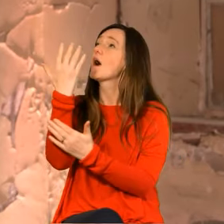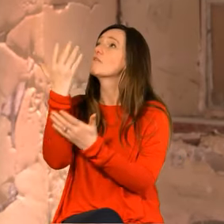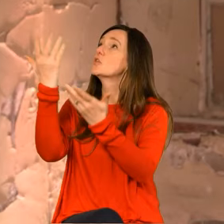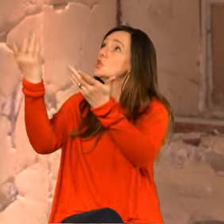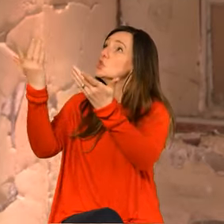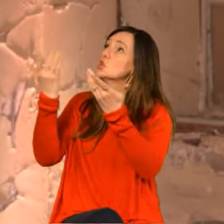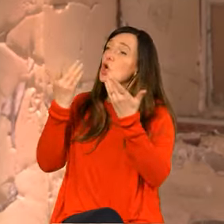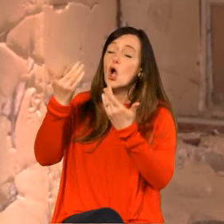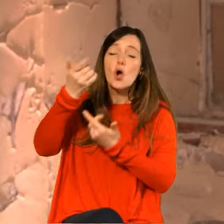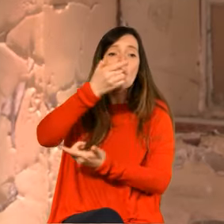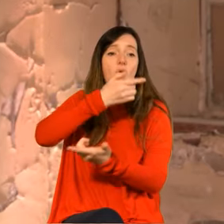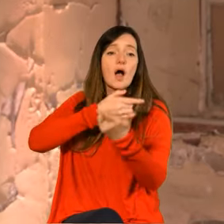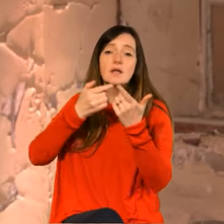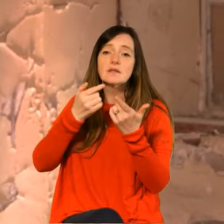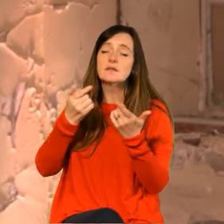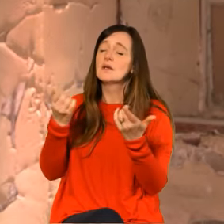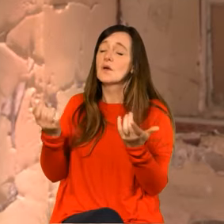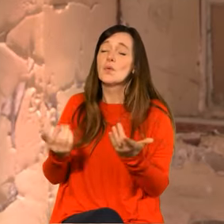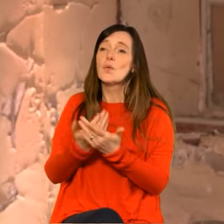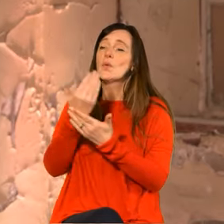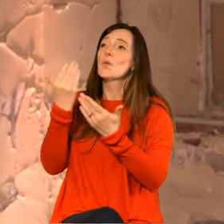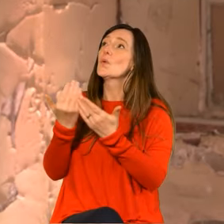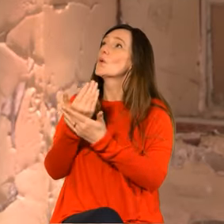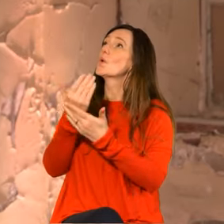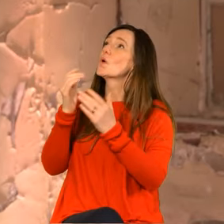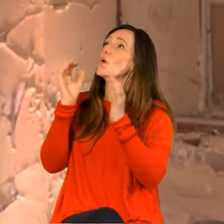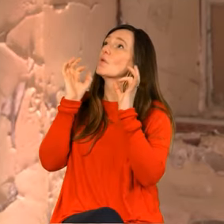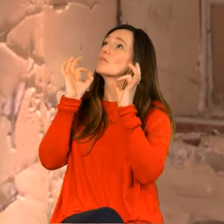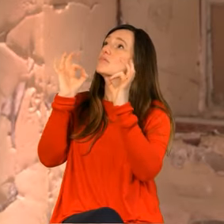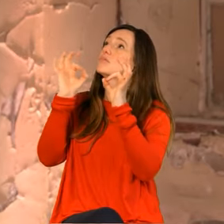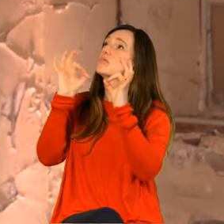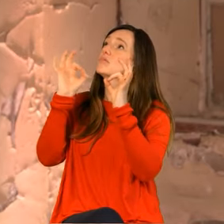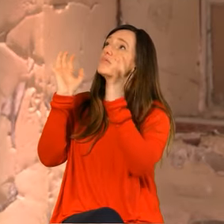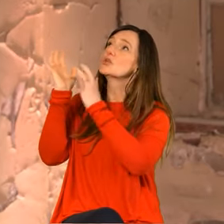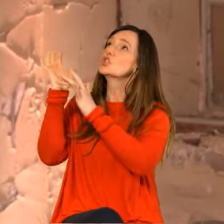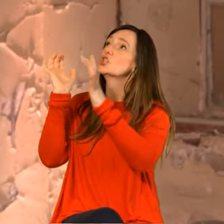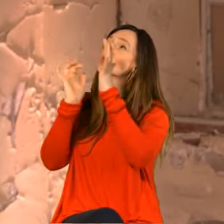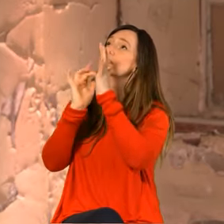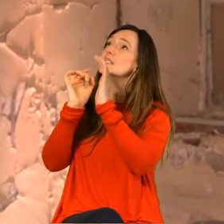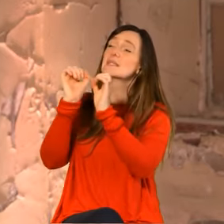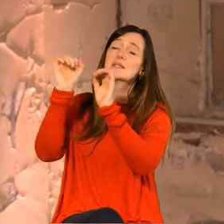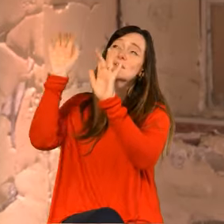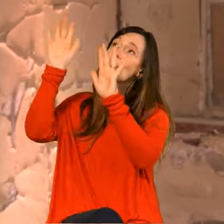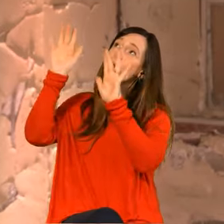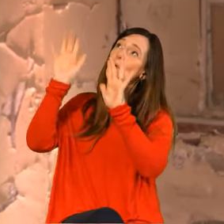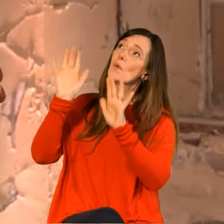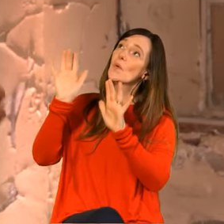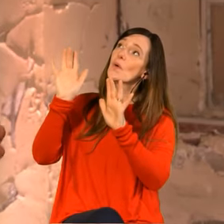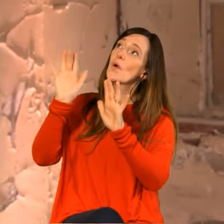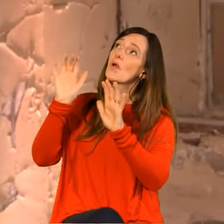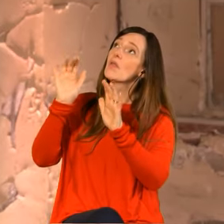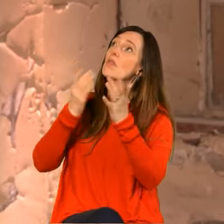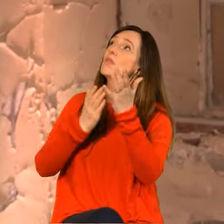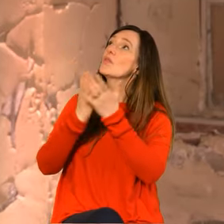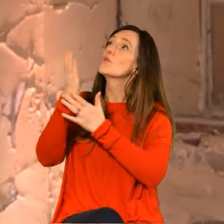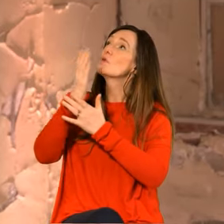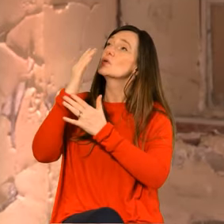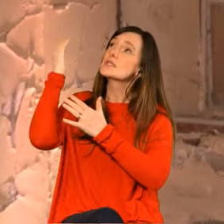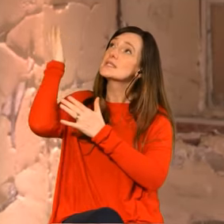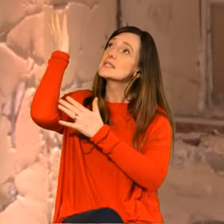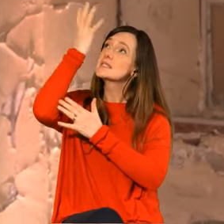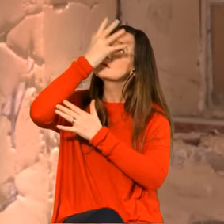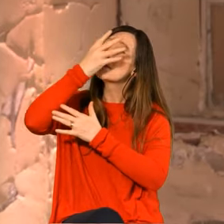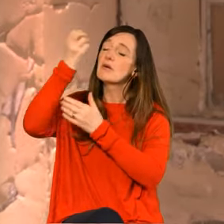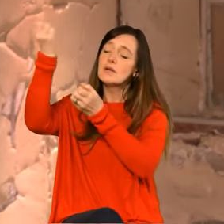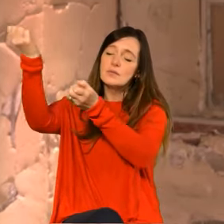immaculate blamelessness, the perfect righteousness of your Son, King Jesus. And we ask that as your Spirit speaks to us through your